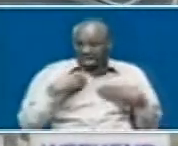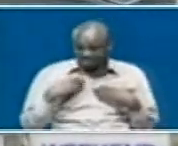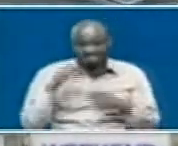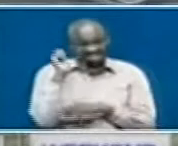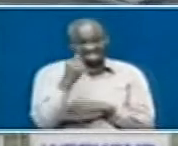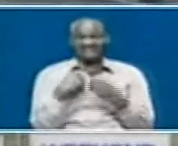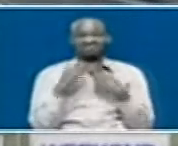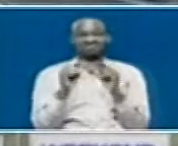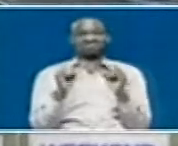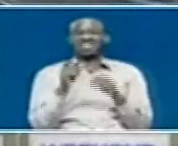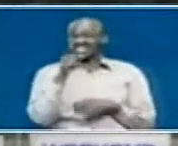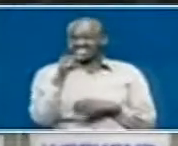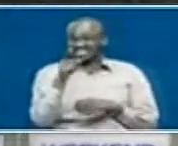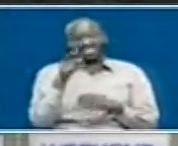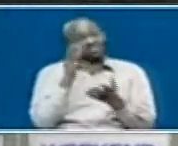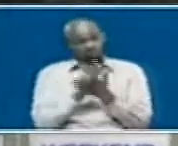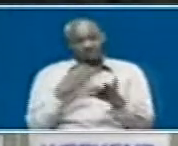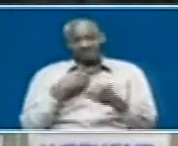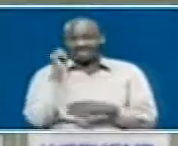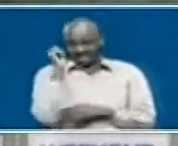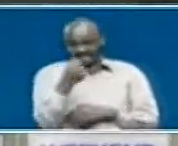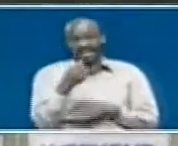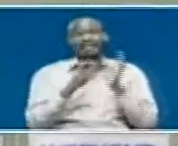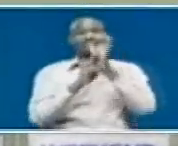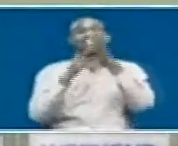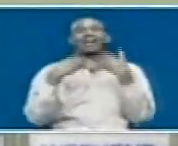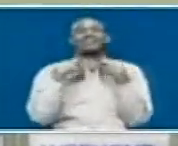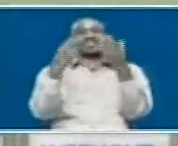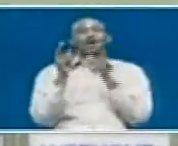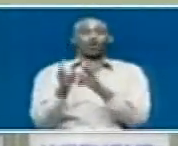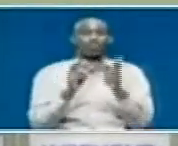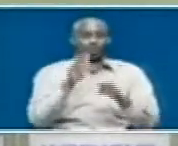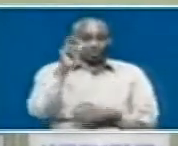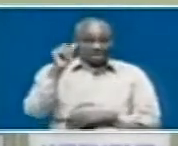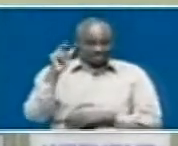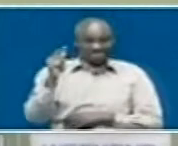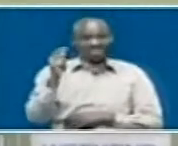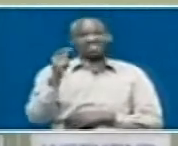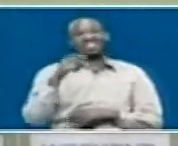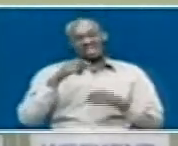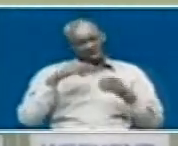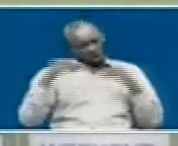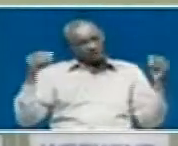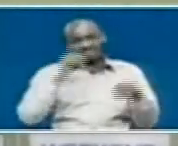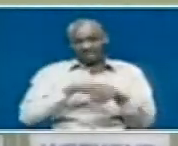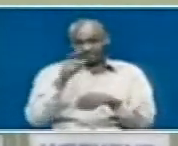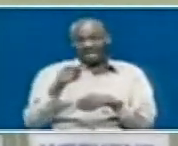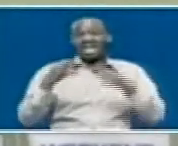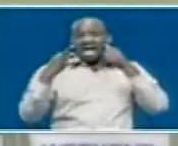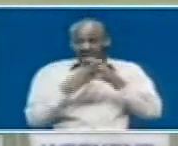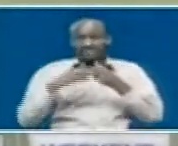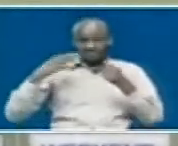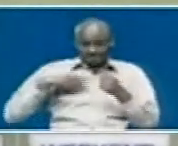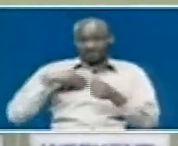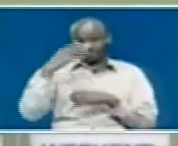country. That fact notwithstanding, Kenya has been represented at the Commonwealth Games for a long time now. A team of 8 lawn bowlers will be heading